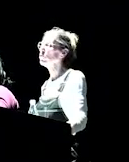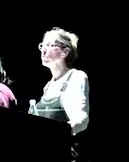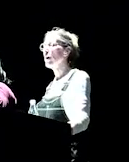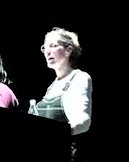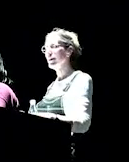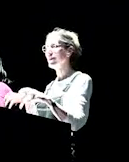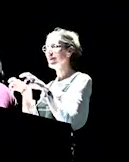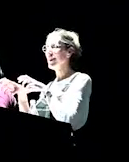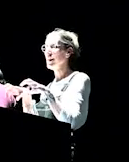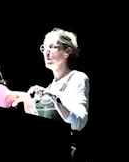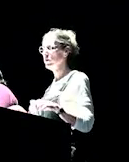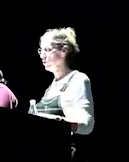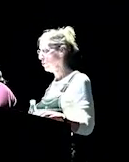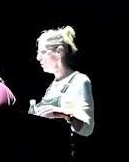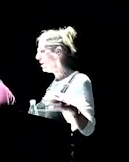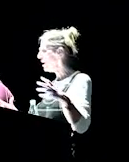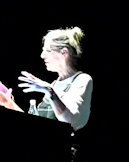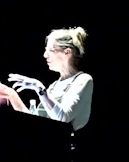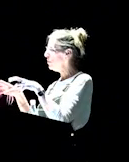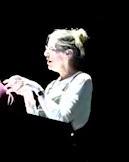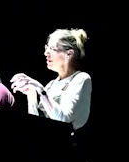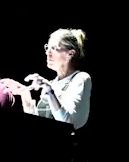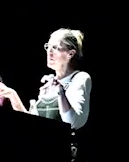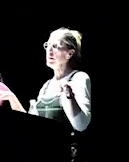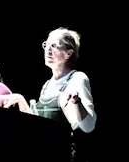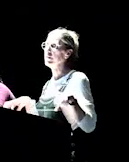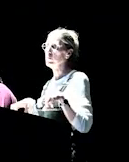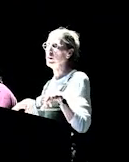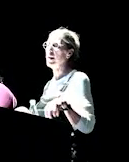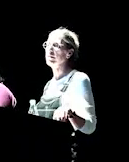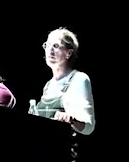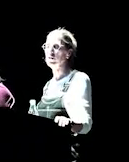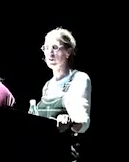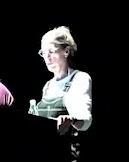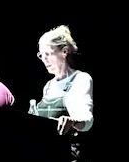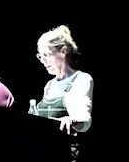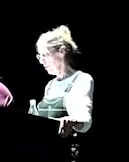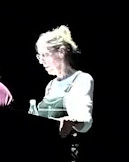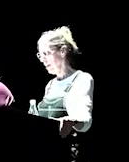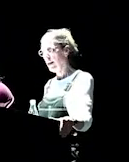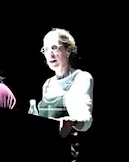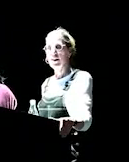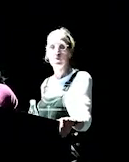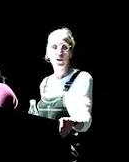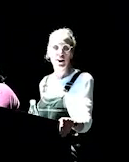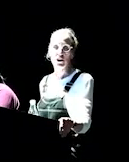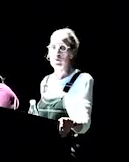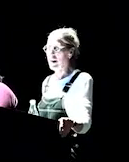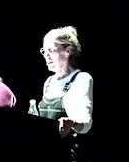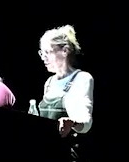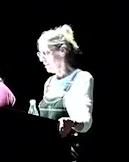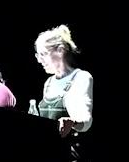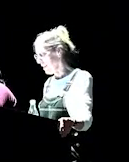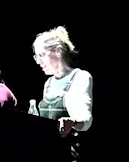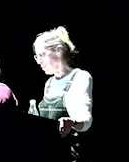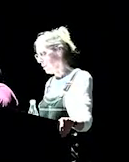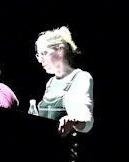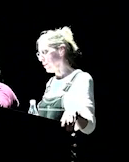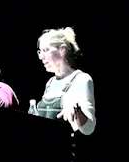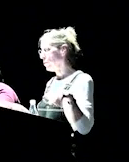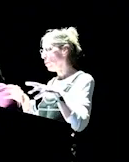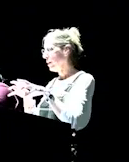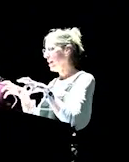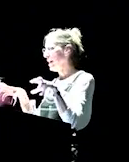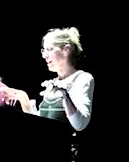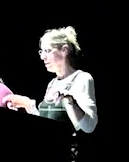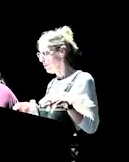projects and you're directing the teams and you're putting all the pieces in place and you're working with the project manager and the schedule and you're